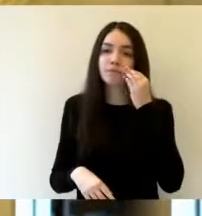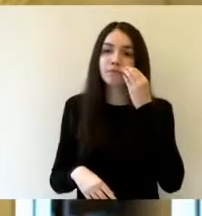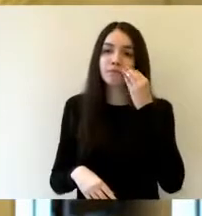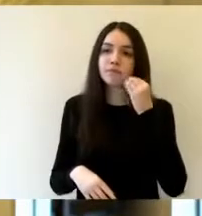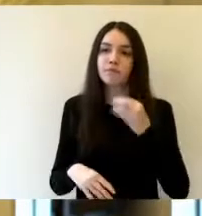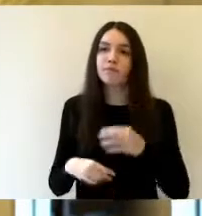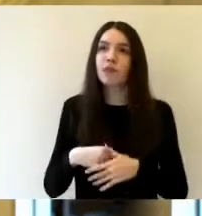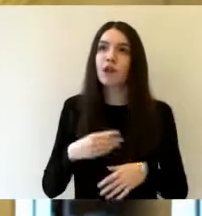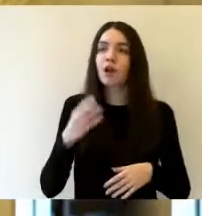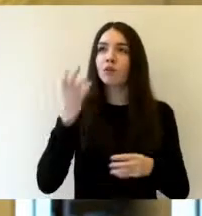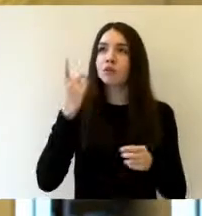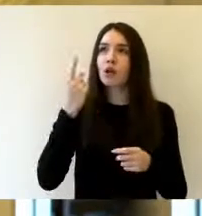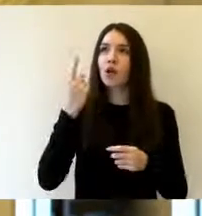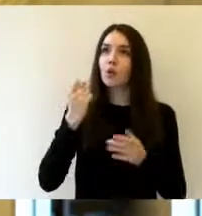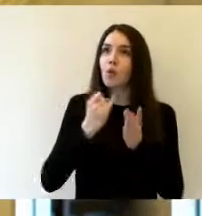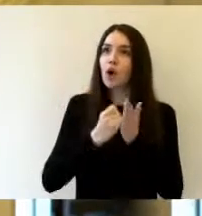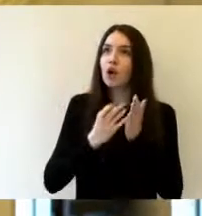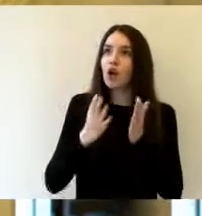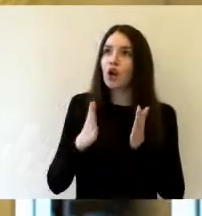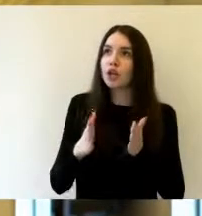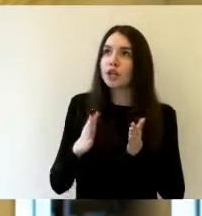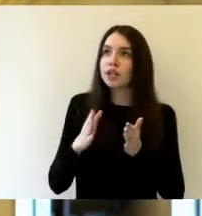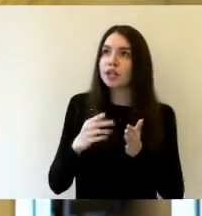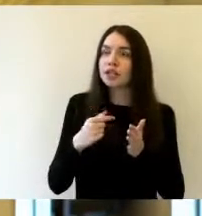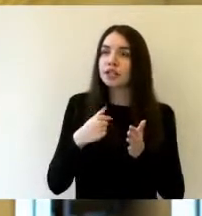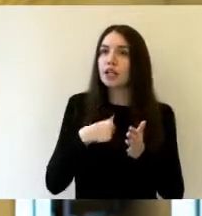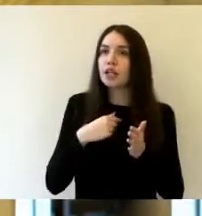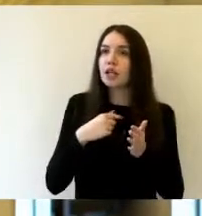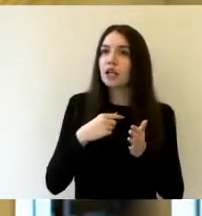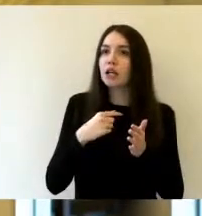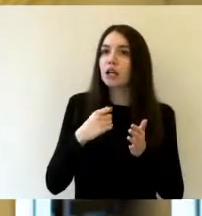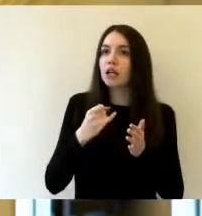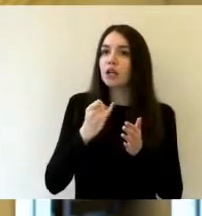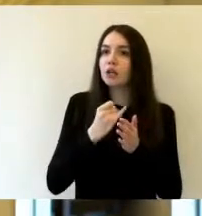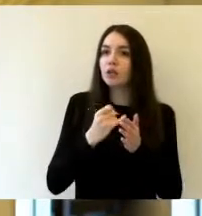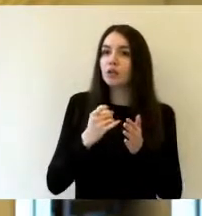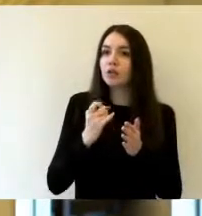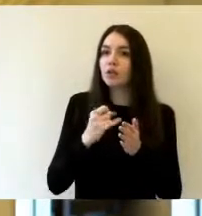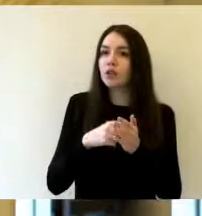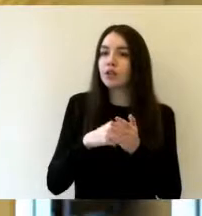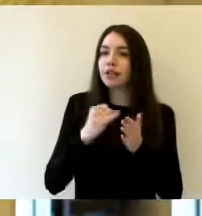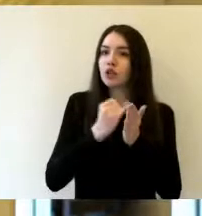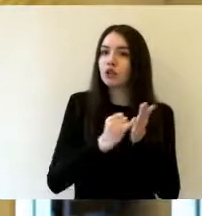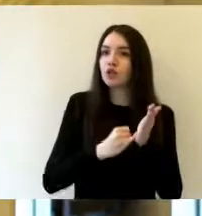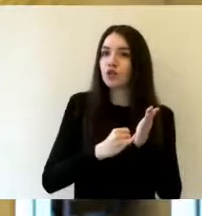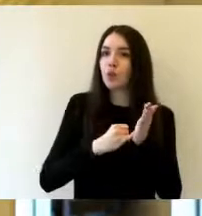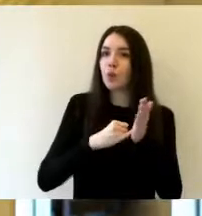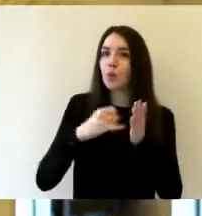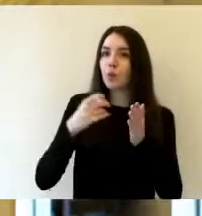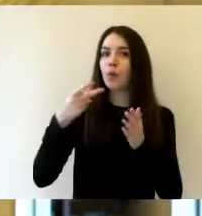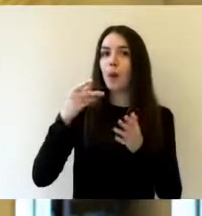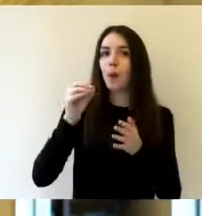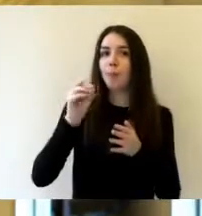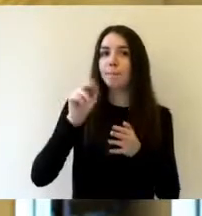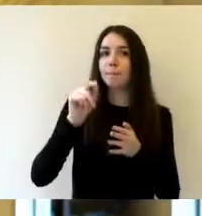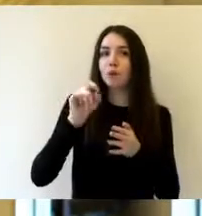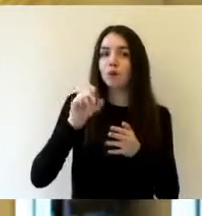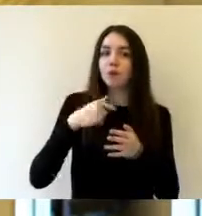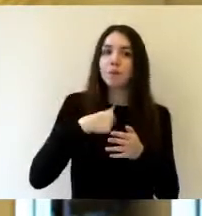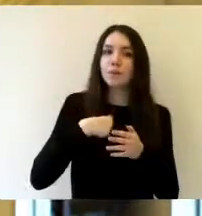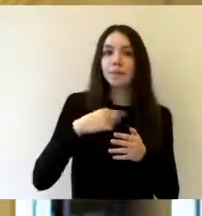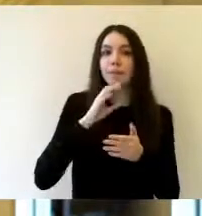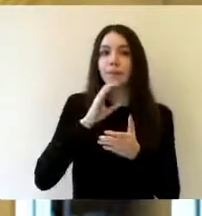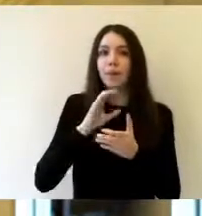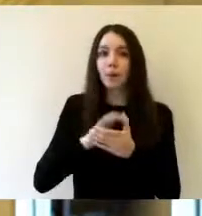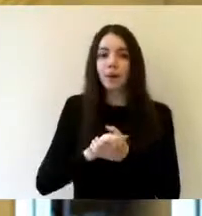I'm thinking of, he did a portrait of me a few years ago, and my wife and I were like, wow, that is way too accurate. It was very good. So